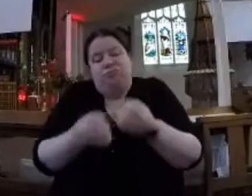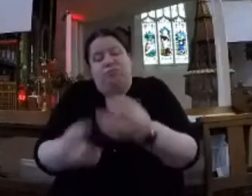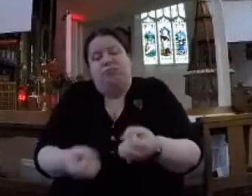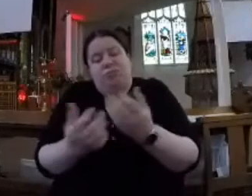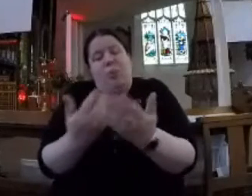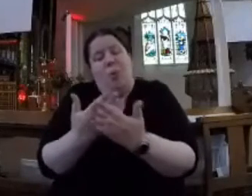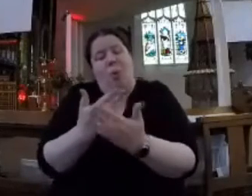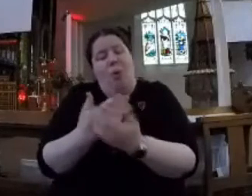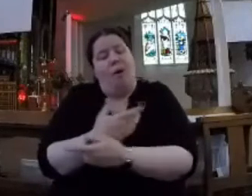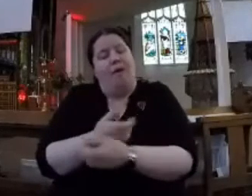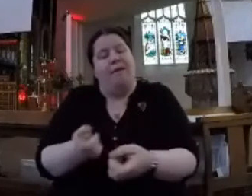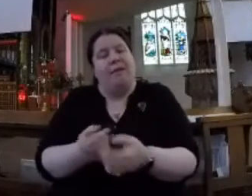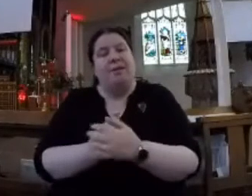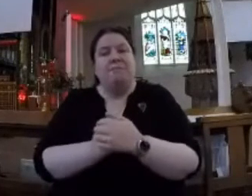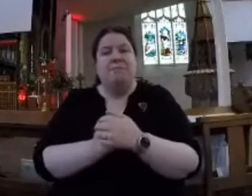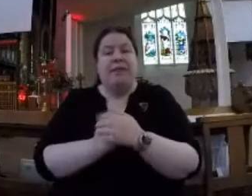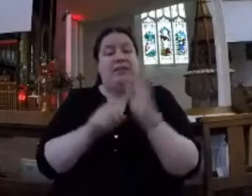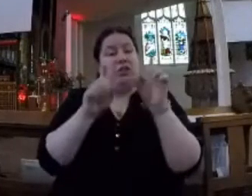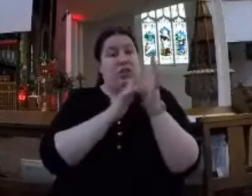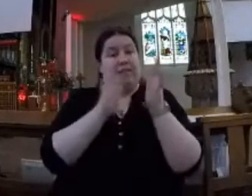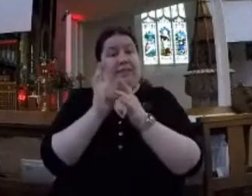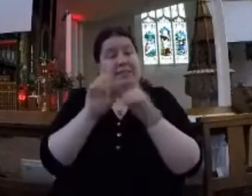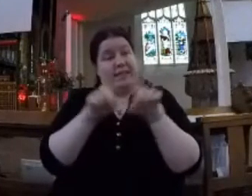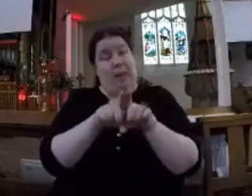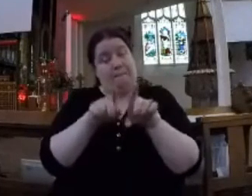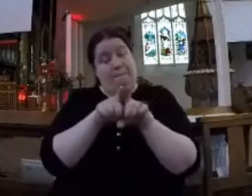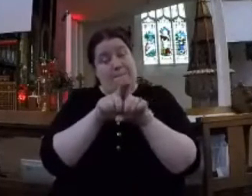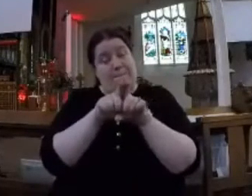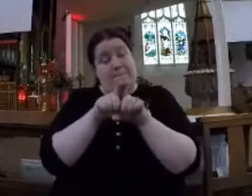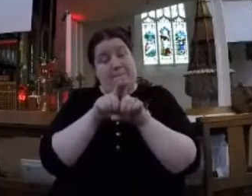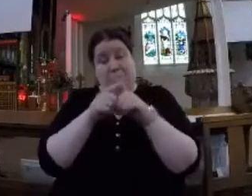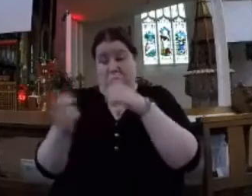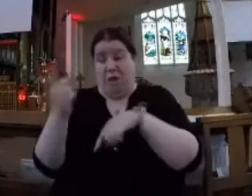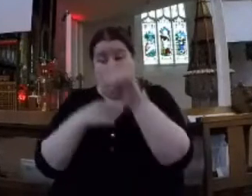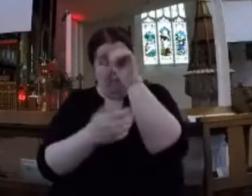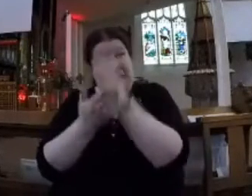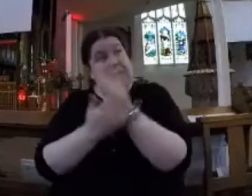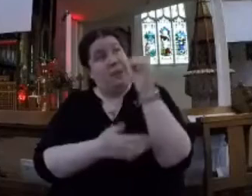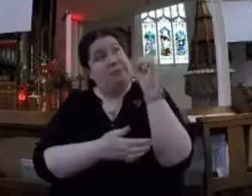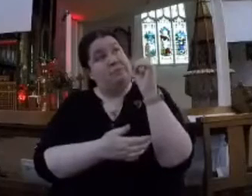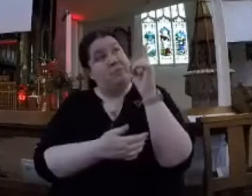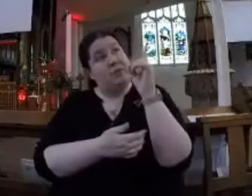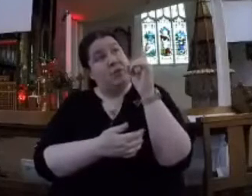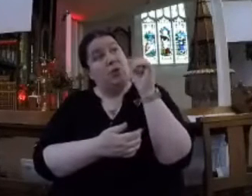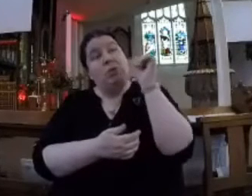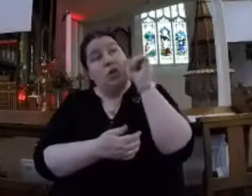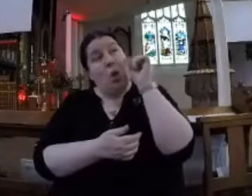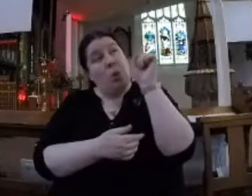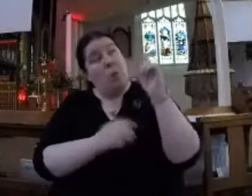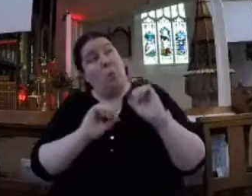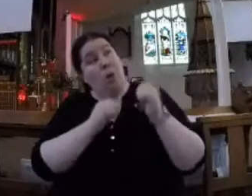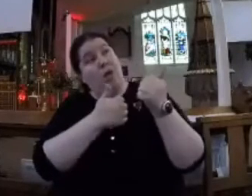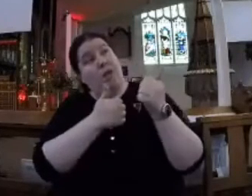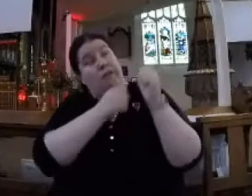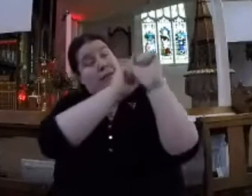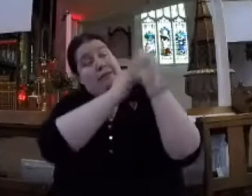employer. And it's the same with Jesus. It's the same with our faith. When we get to know Jesus and